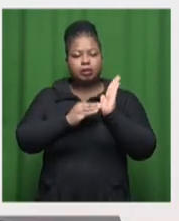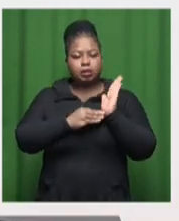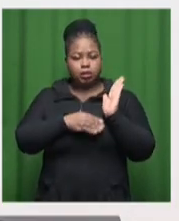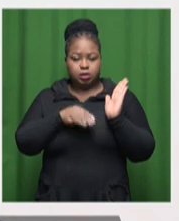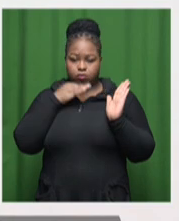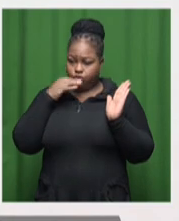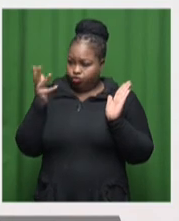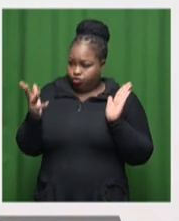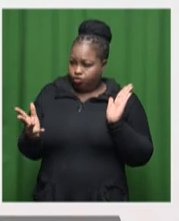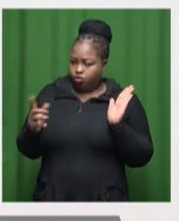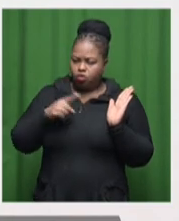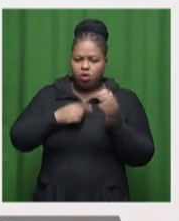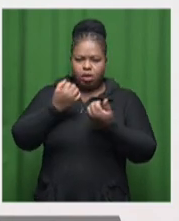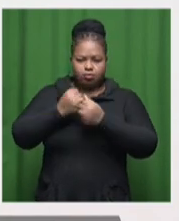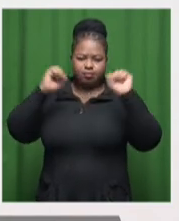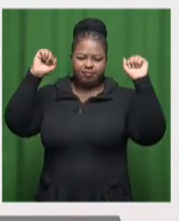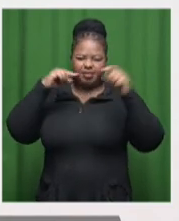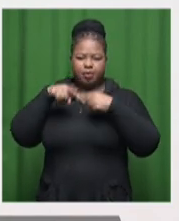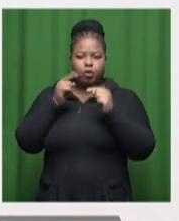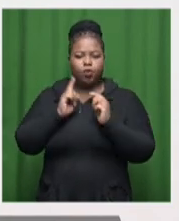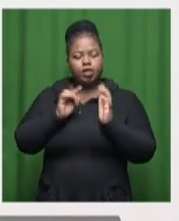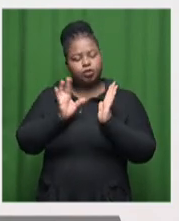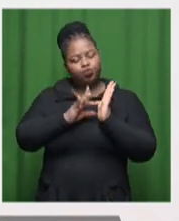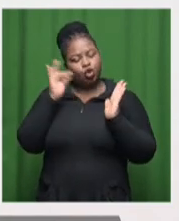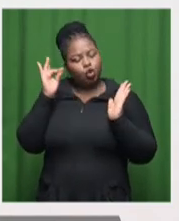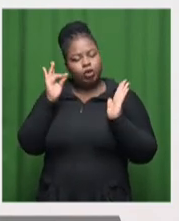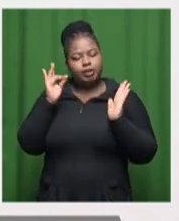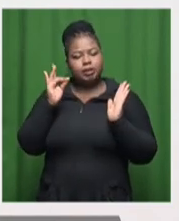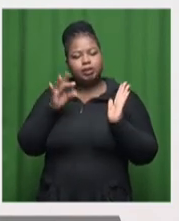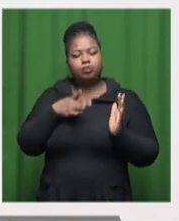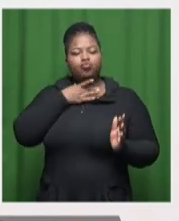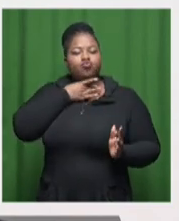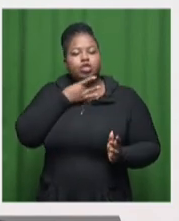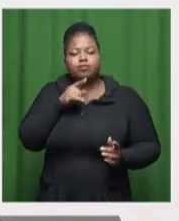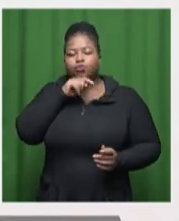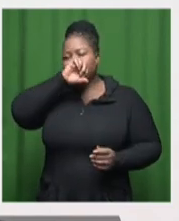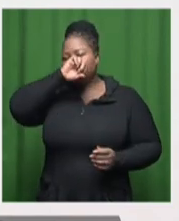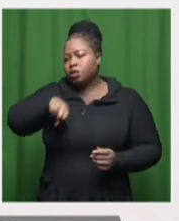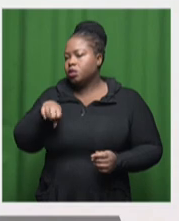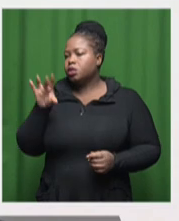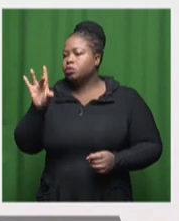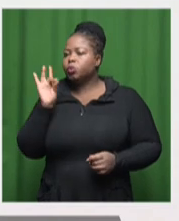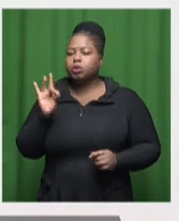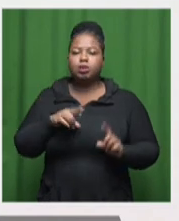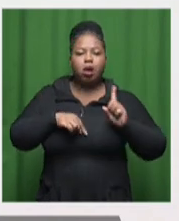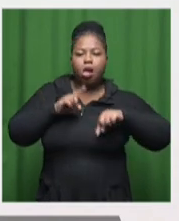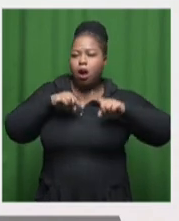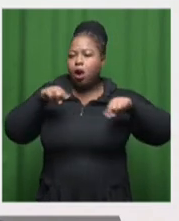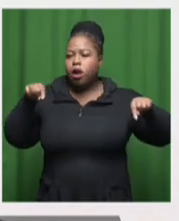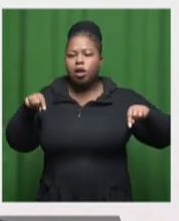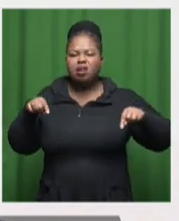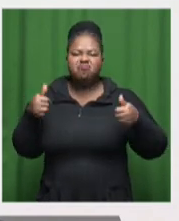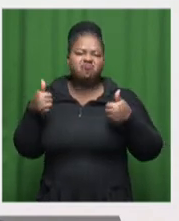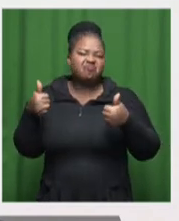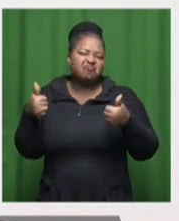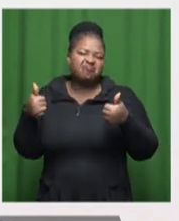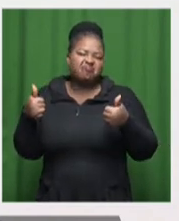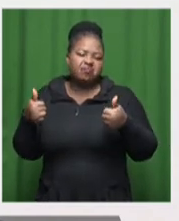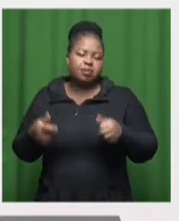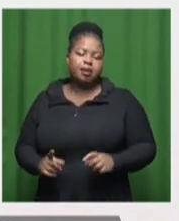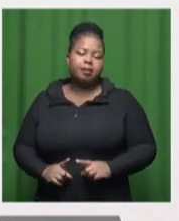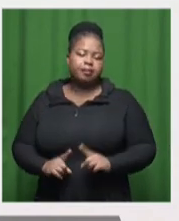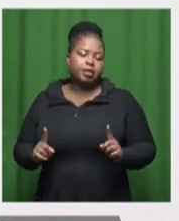it? Democracy is about choice, and the more variety you have, perhaps that is good for democracy. So to